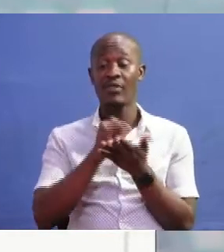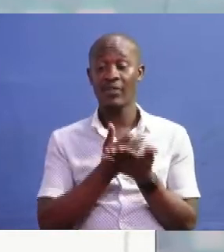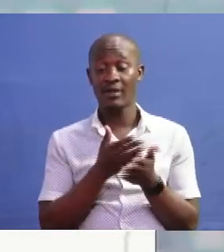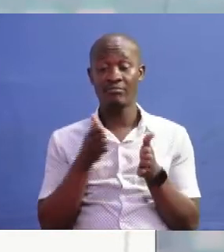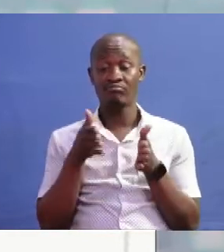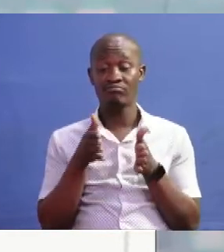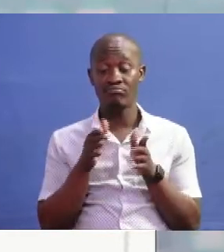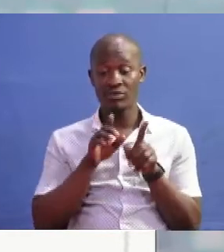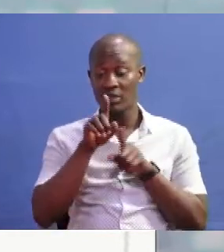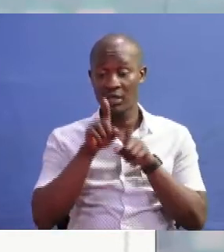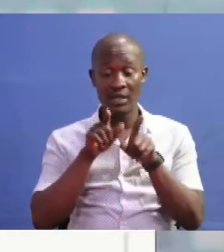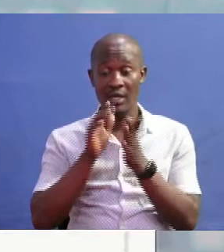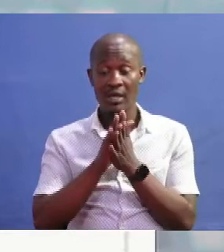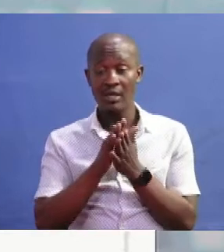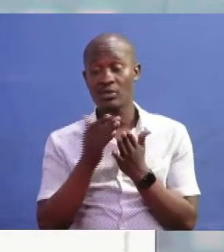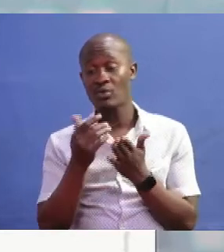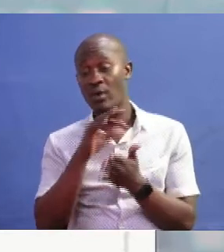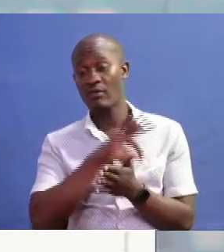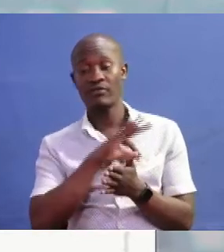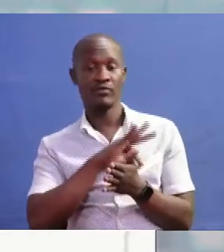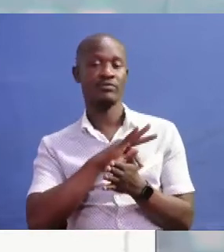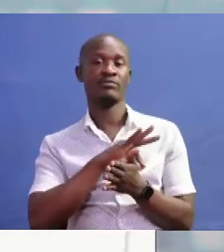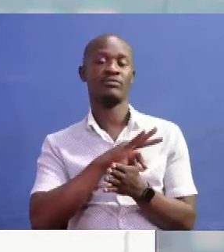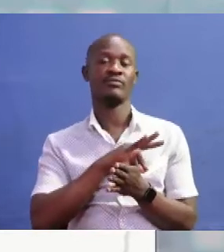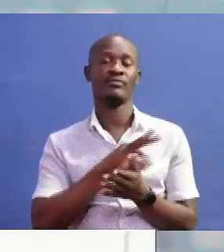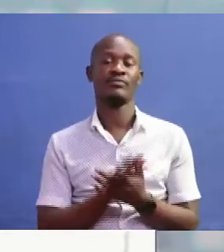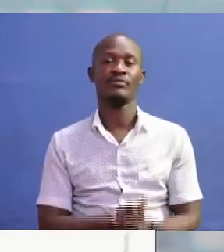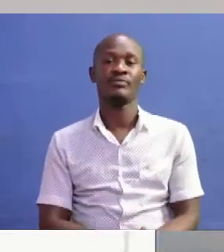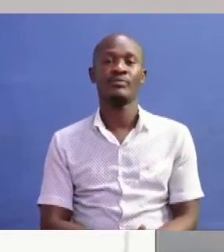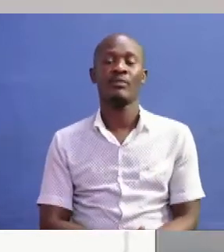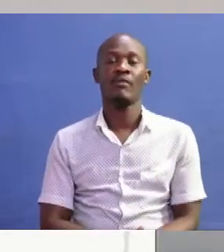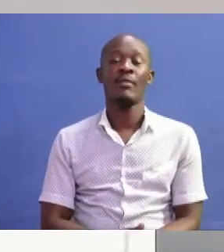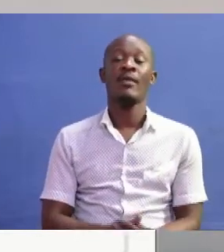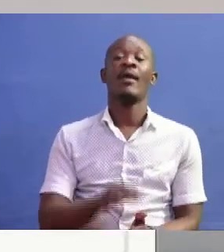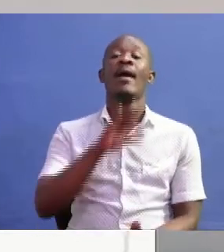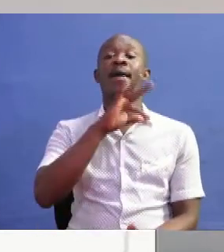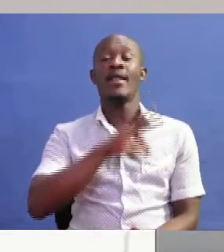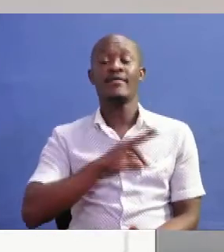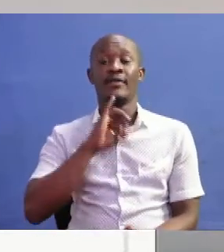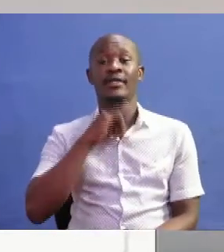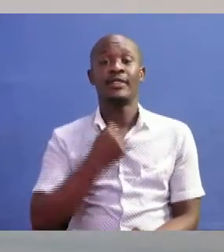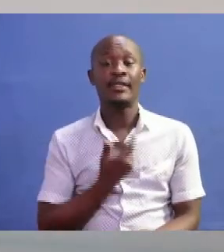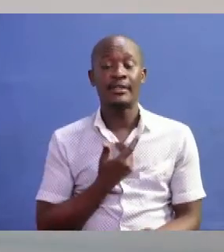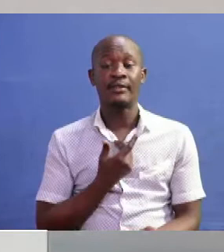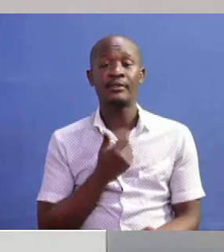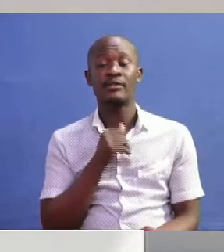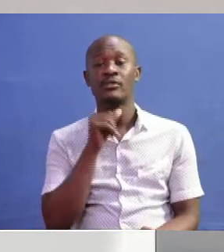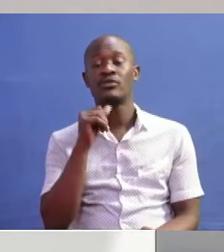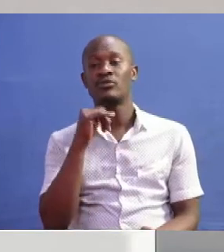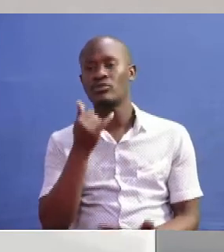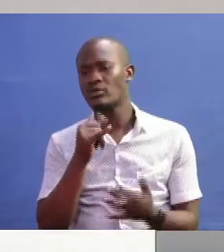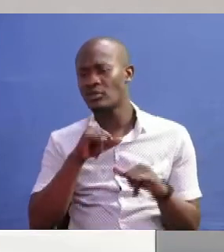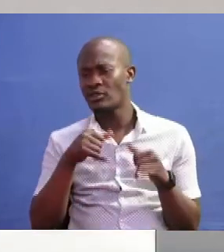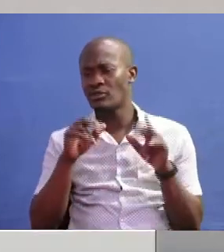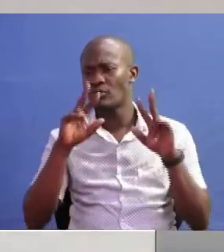to the investment journey. All right. Now, investment is actually not a new